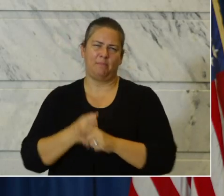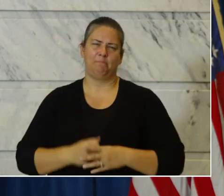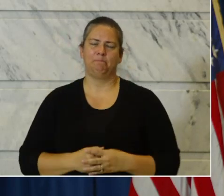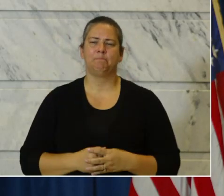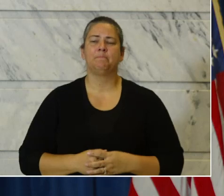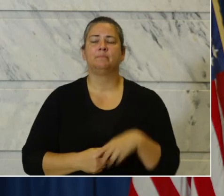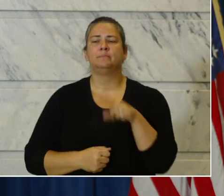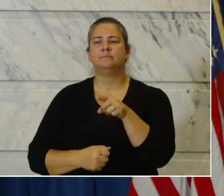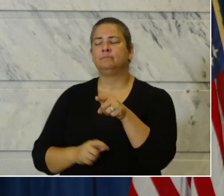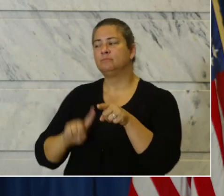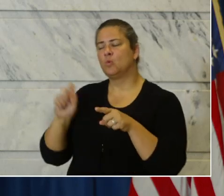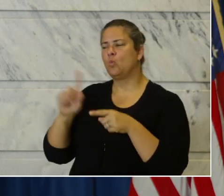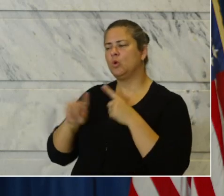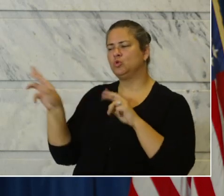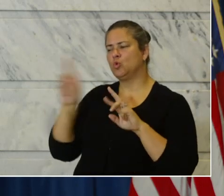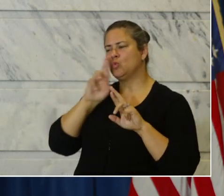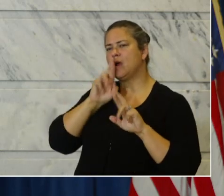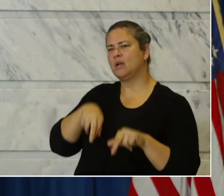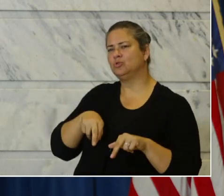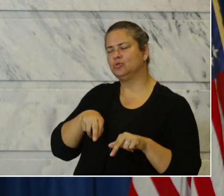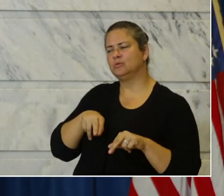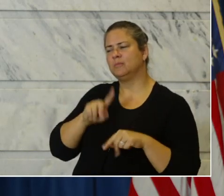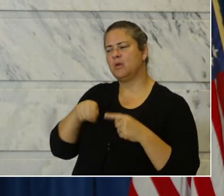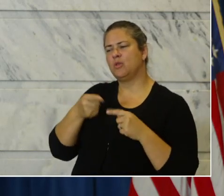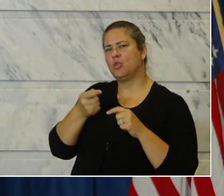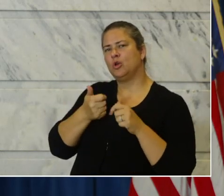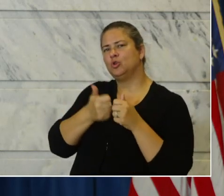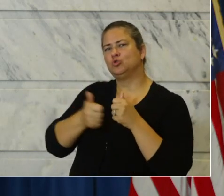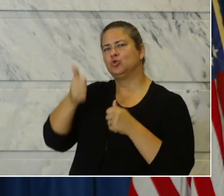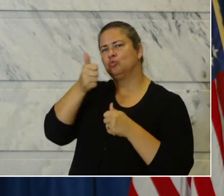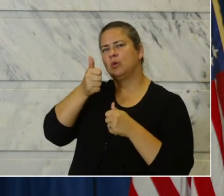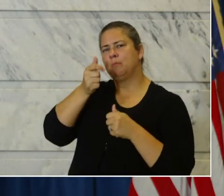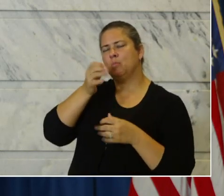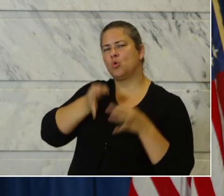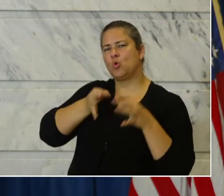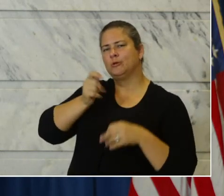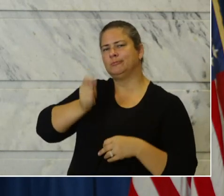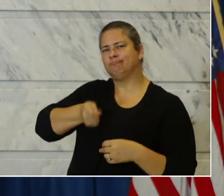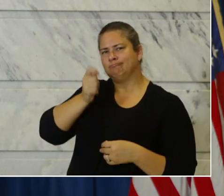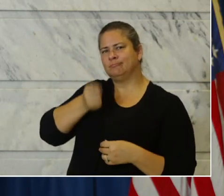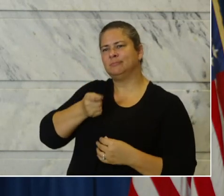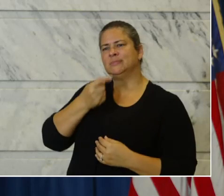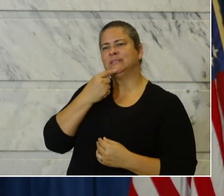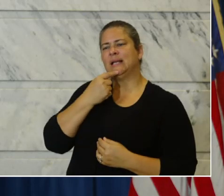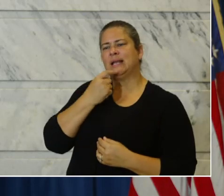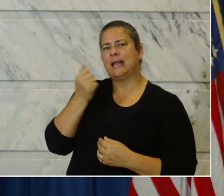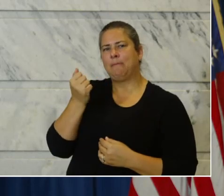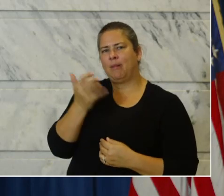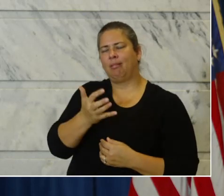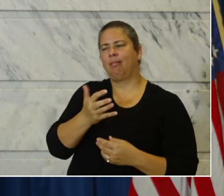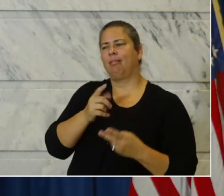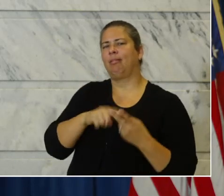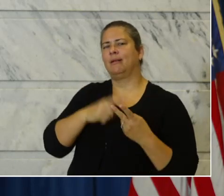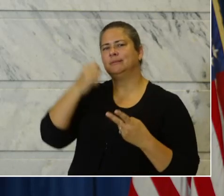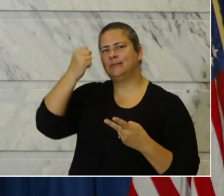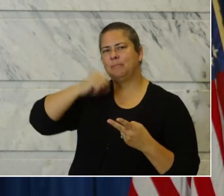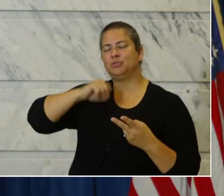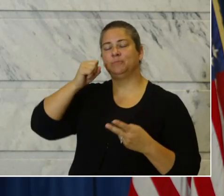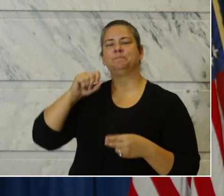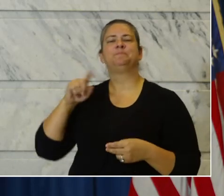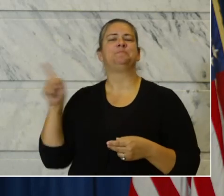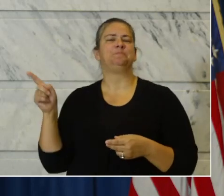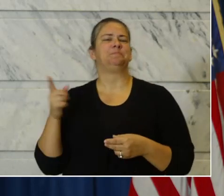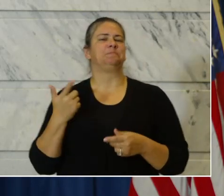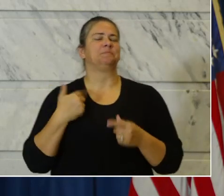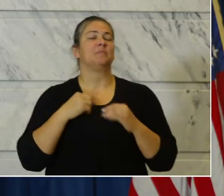Supreme Court's ruling that historical horse racing gambling devices are essentially no different than slot machines and illegal. The Supreme